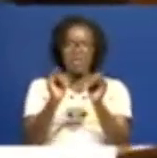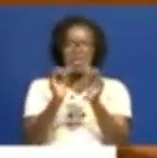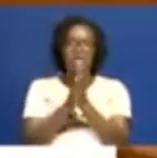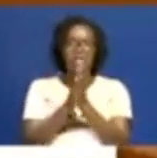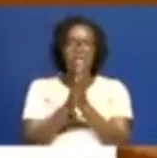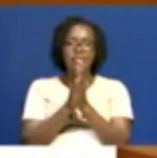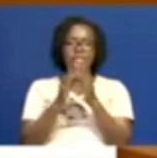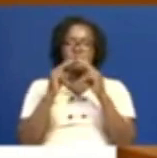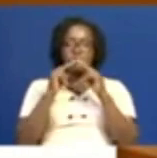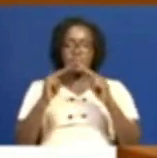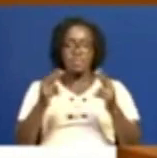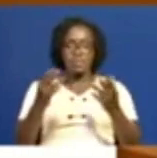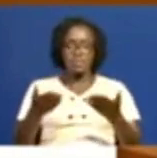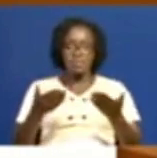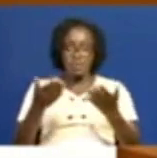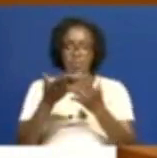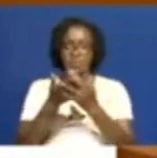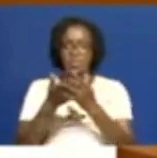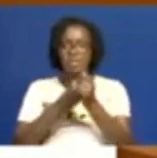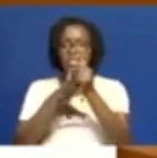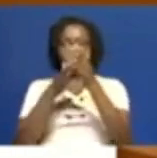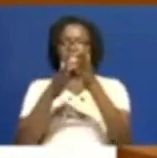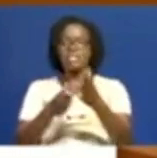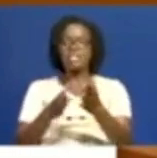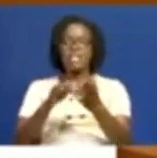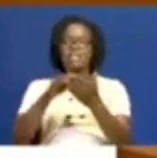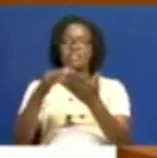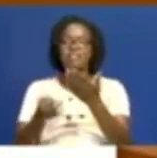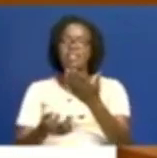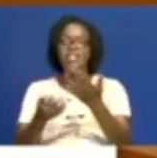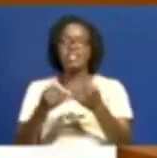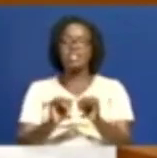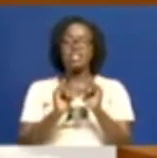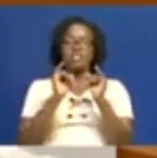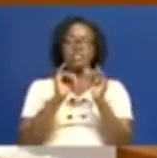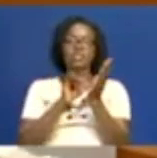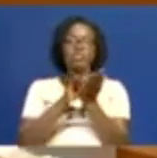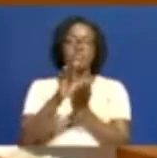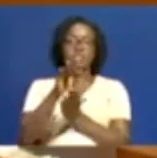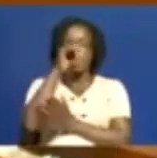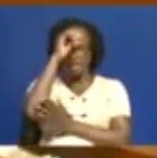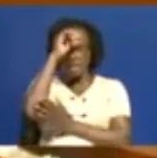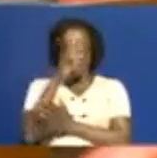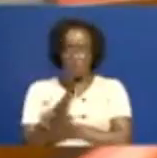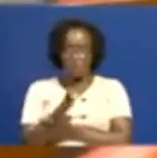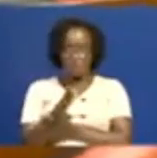truce between Meru leaders and the recent unsuccessful attempt to impeach Kawira Mwangaza.